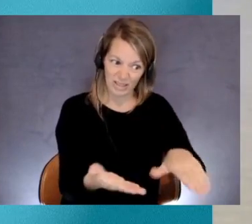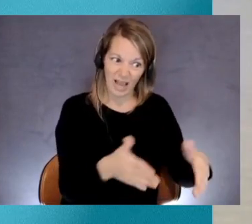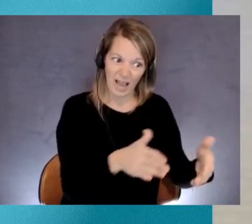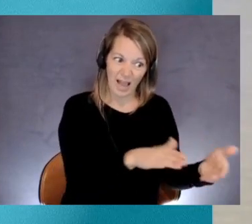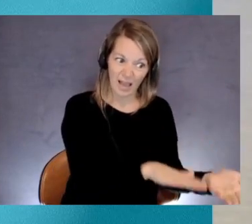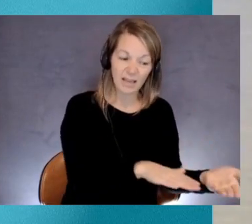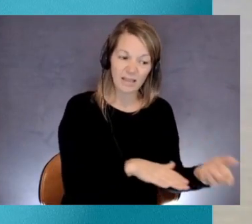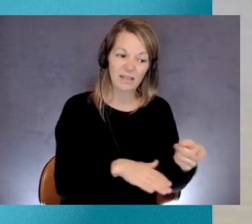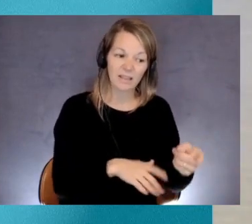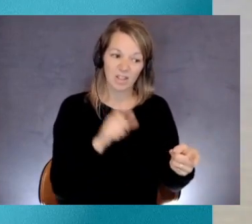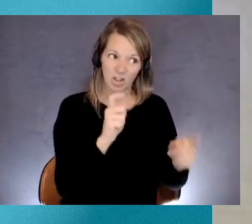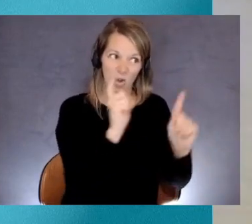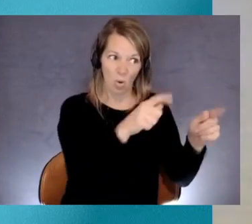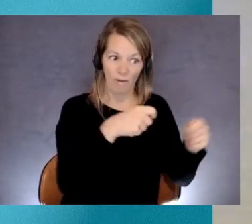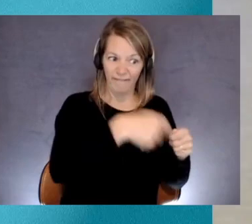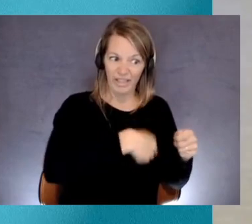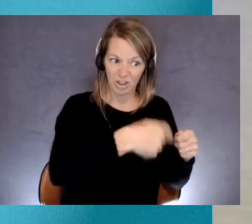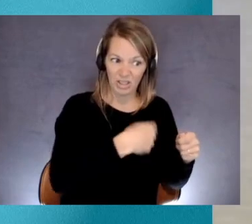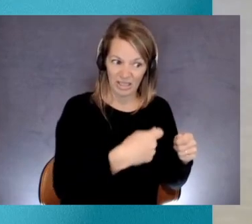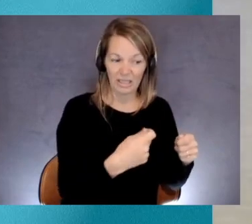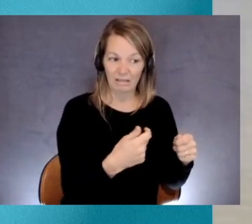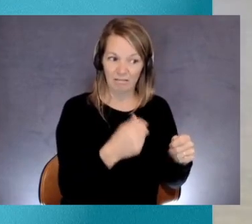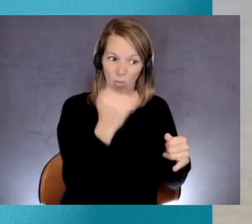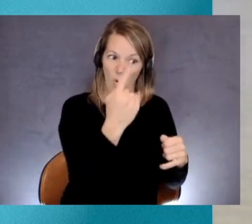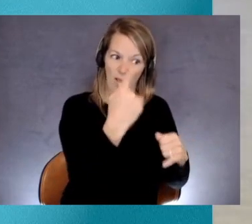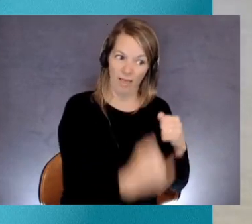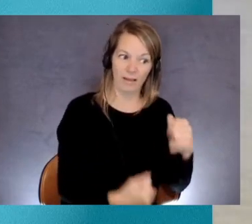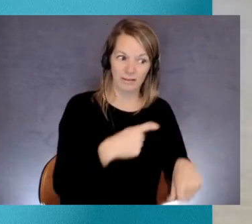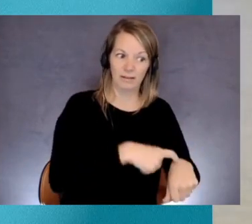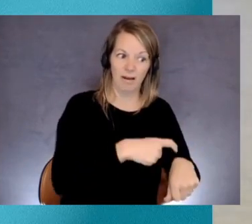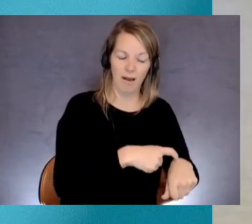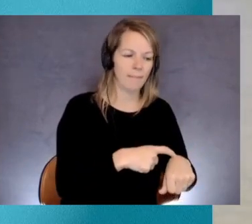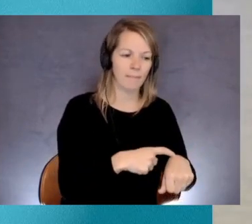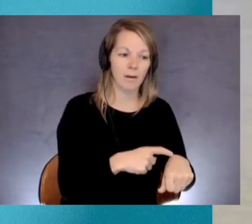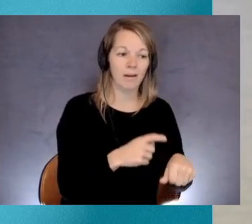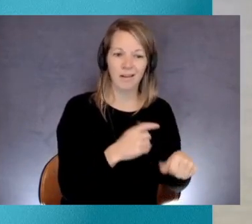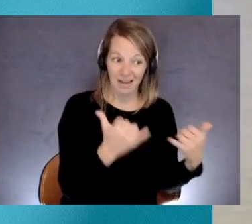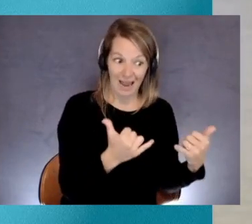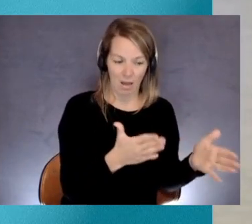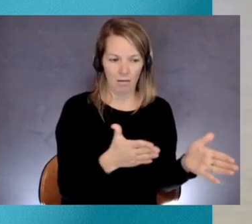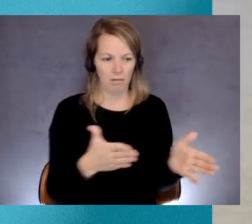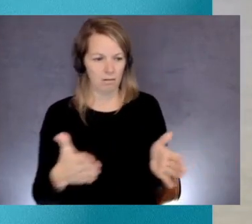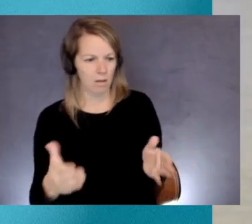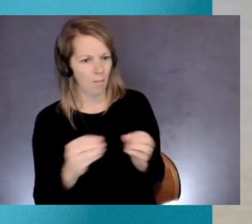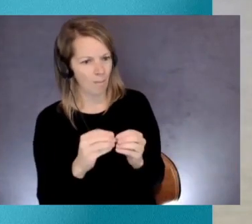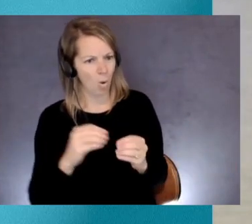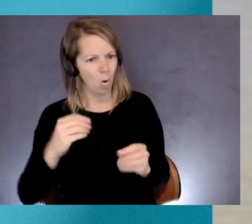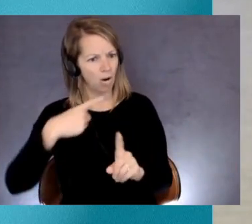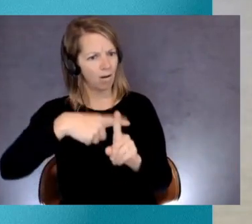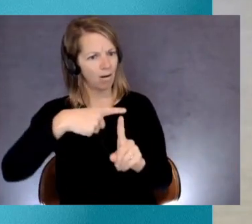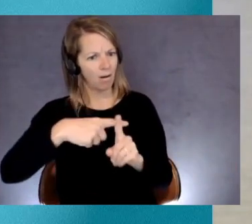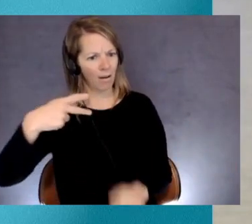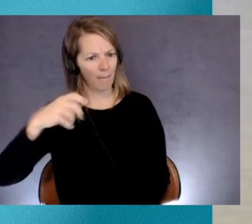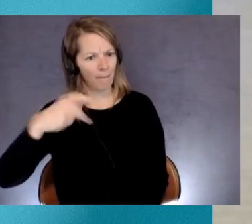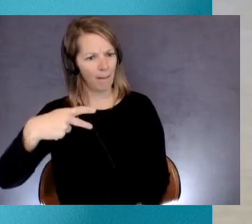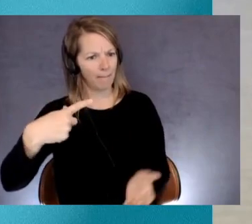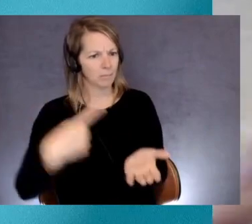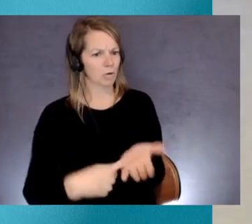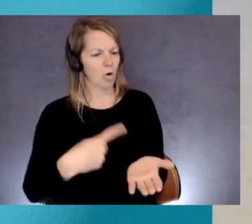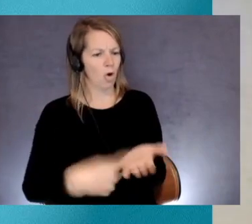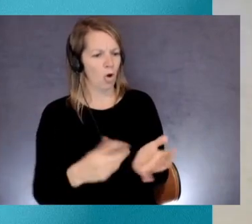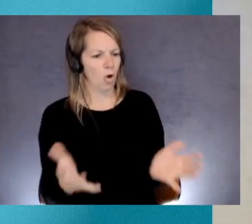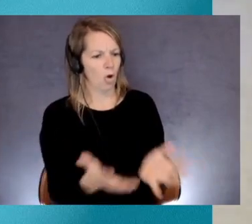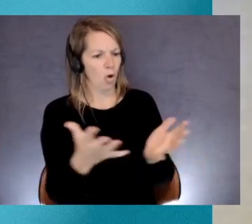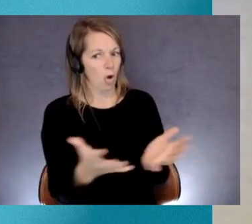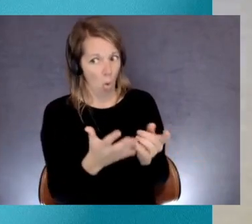salmon fishing in Alaska. I've gone from that to the PEP talk. The PEP talk of we